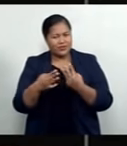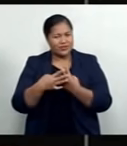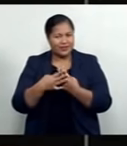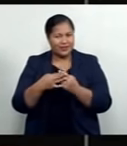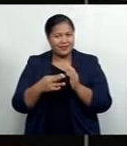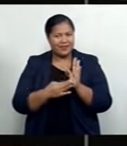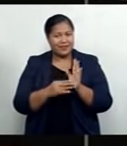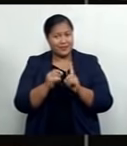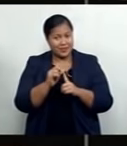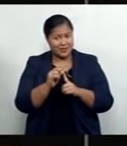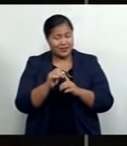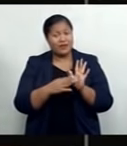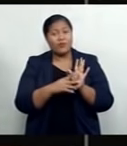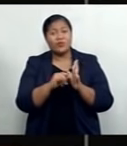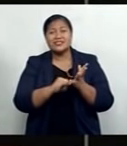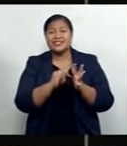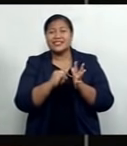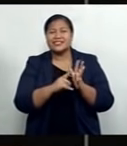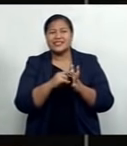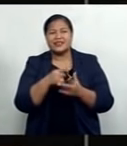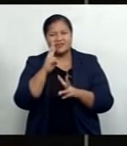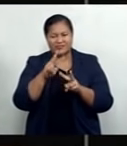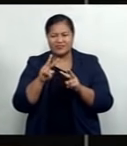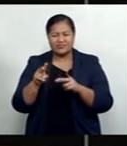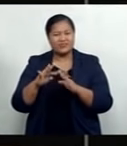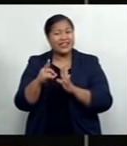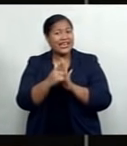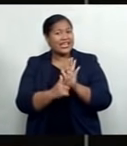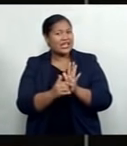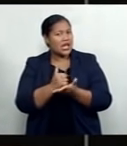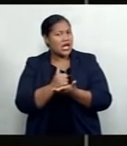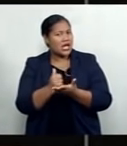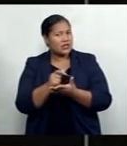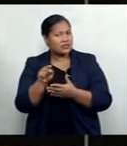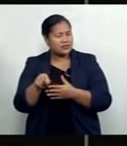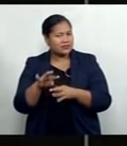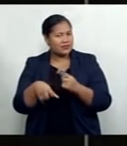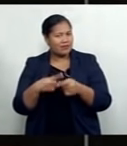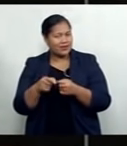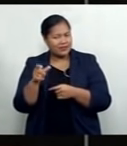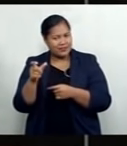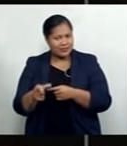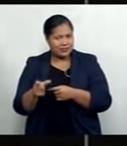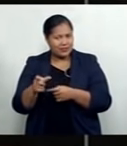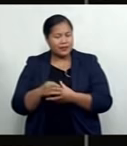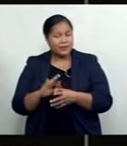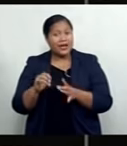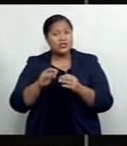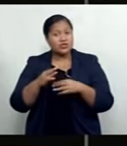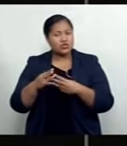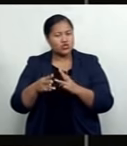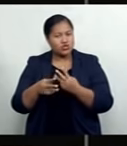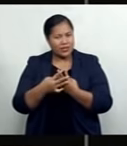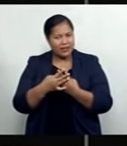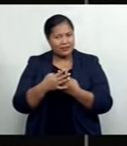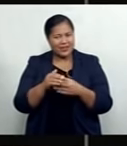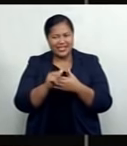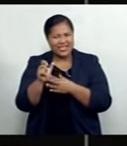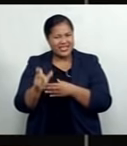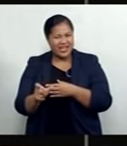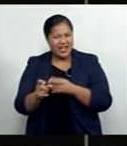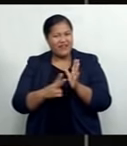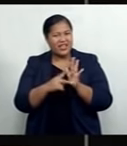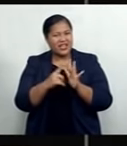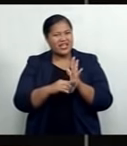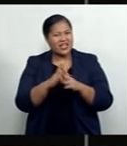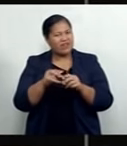Moses Mbulitavu is seeking to strike out legal action filed against his client by Sodelpa leader Viliame Ngavoka for alleged breach